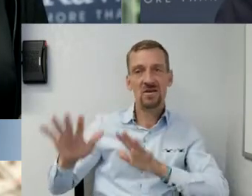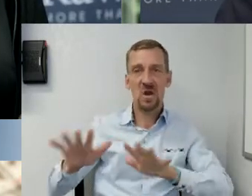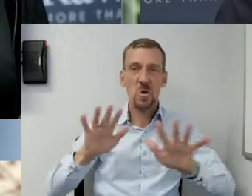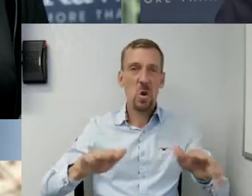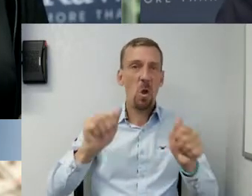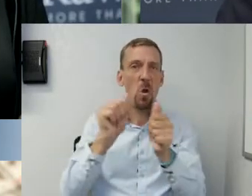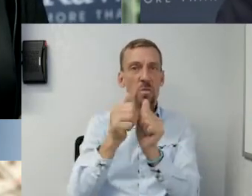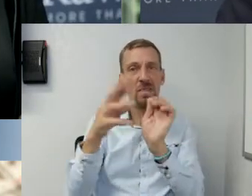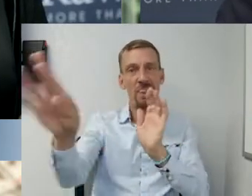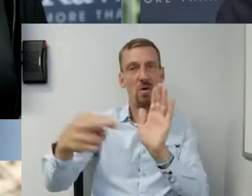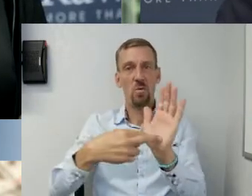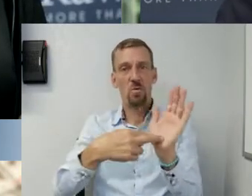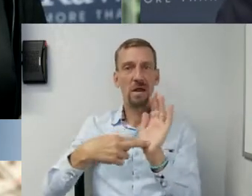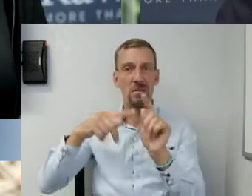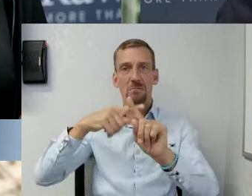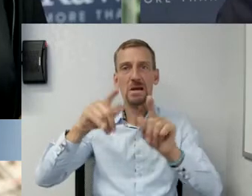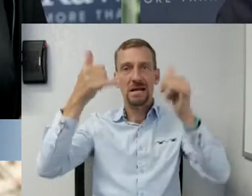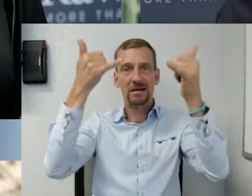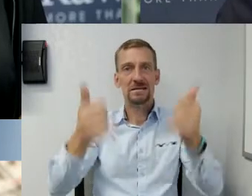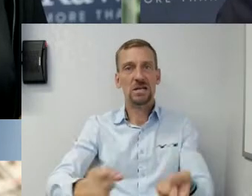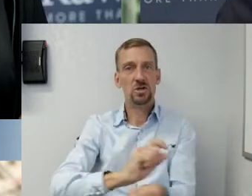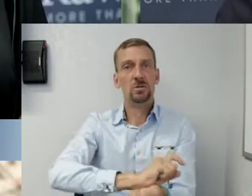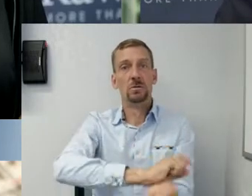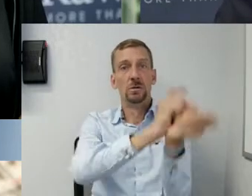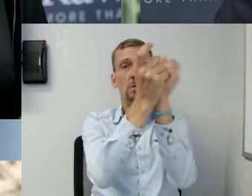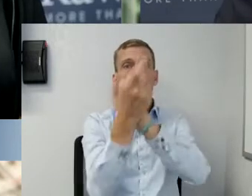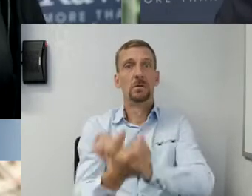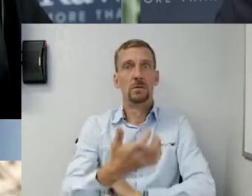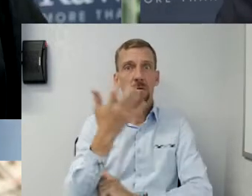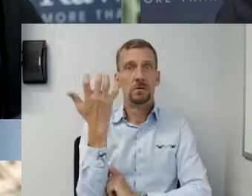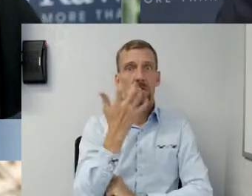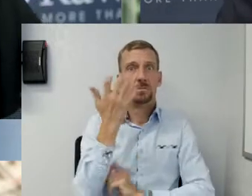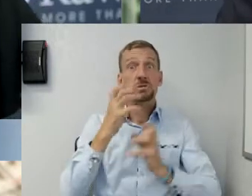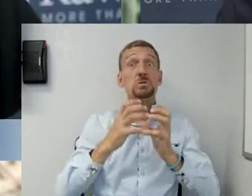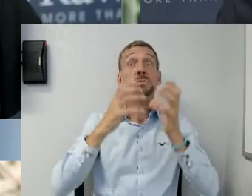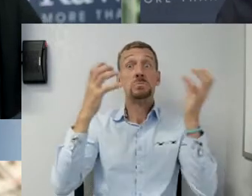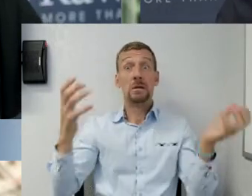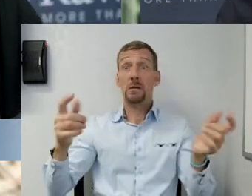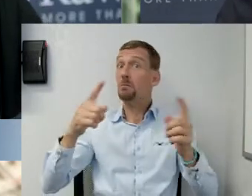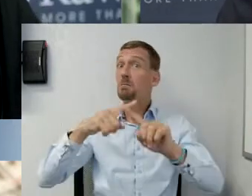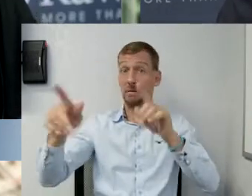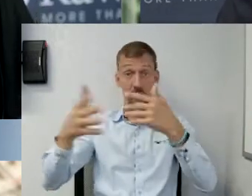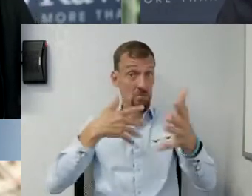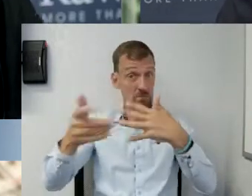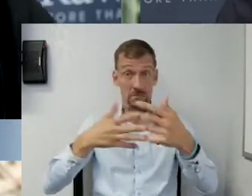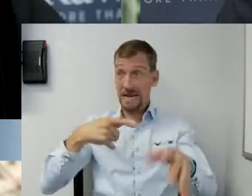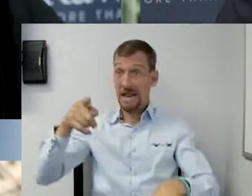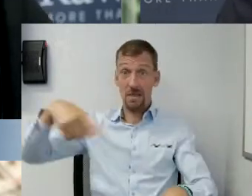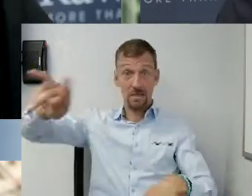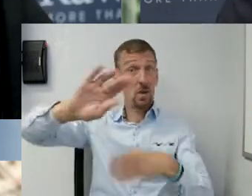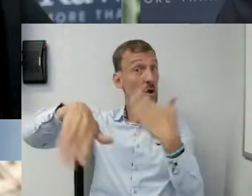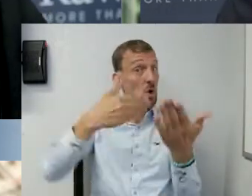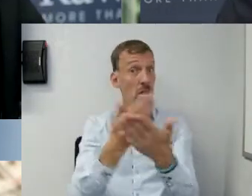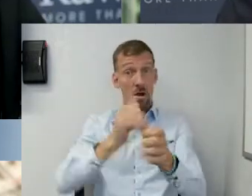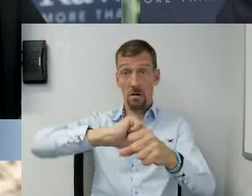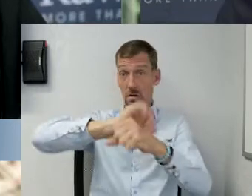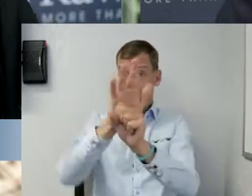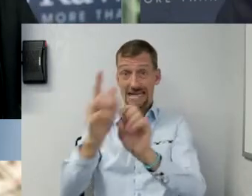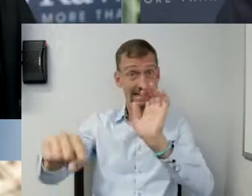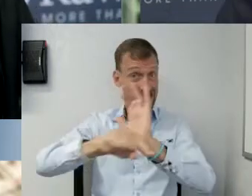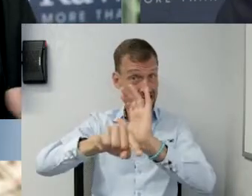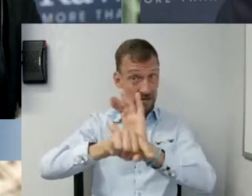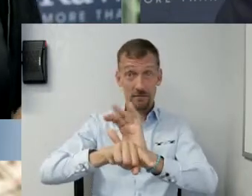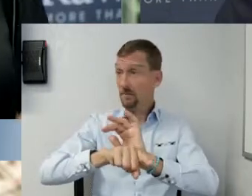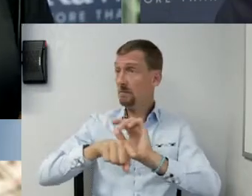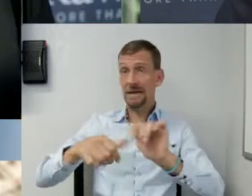regulations, but that has changed dramatically now. So even though they're negative, They're negative? COVID negative, Correct.